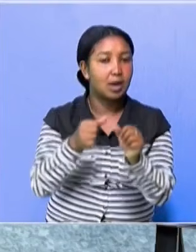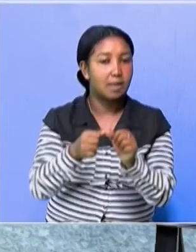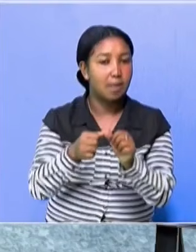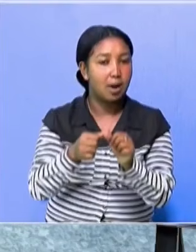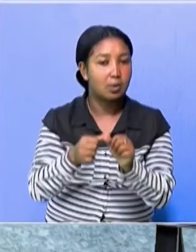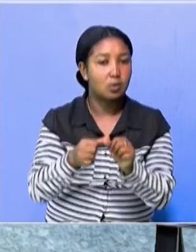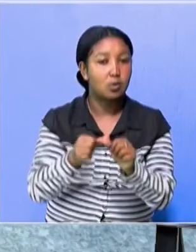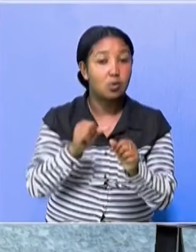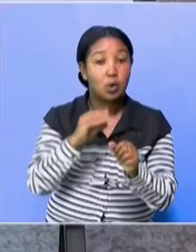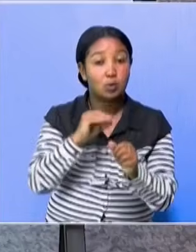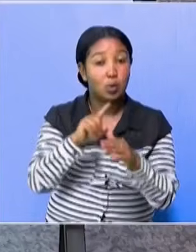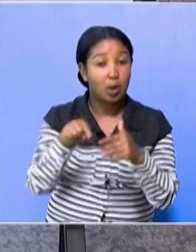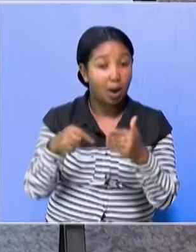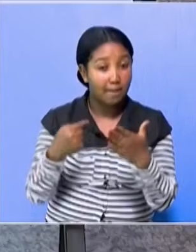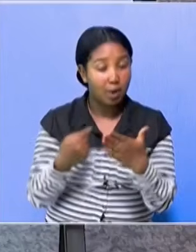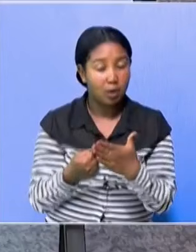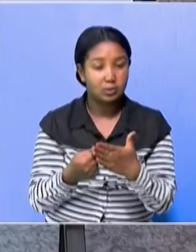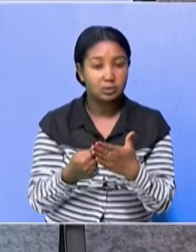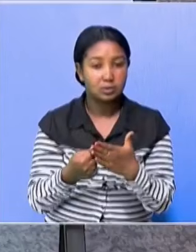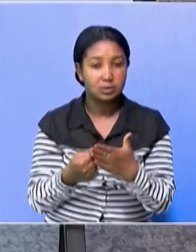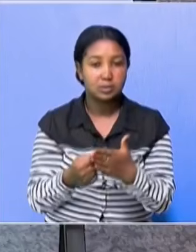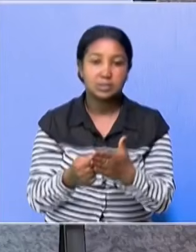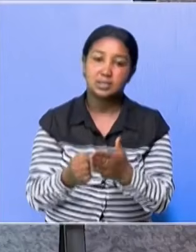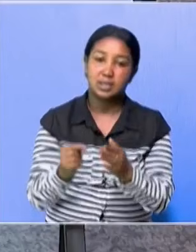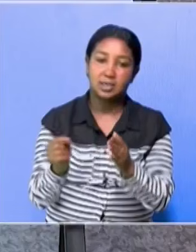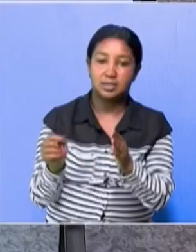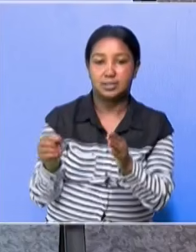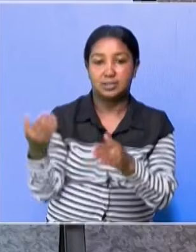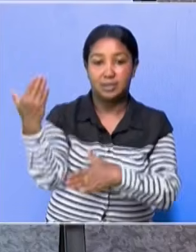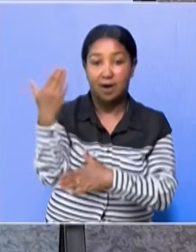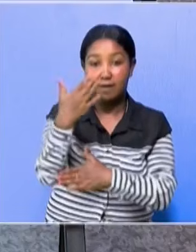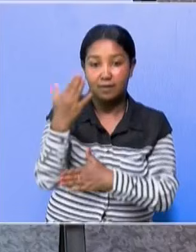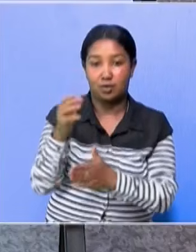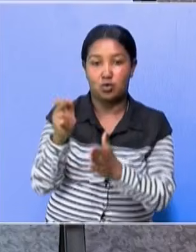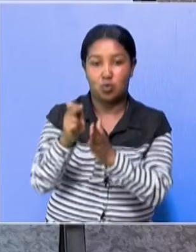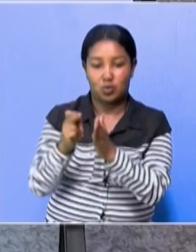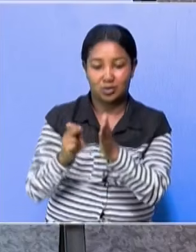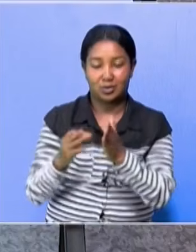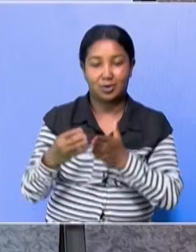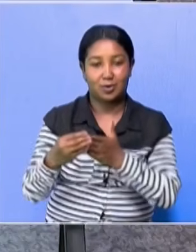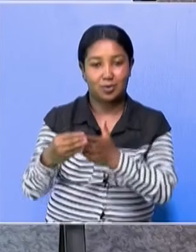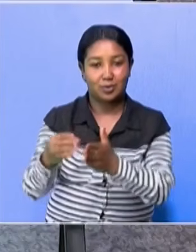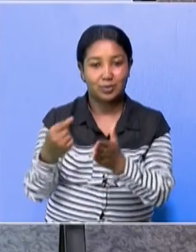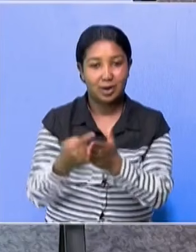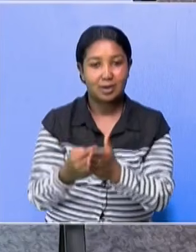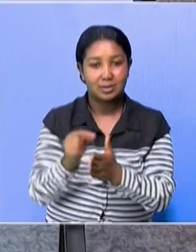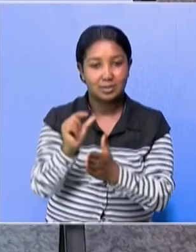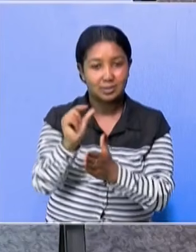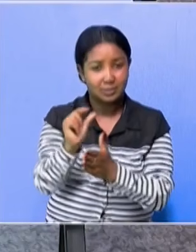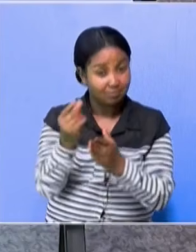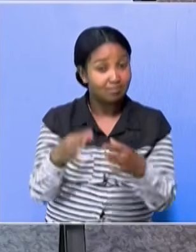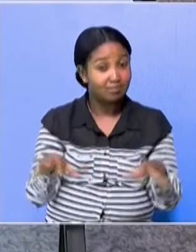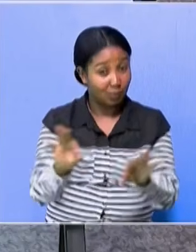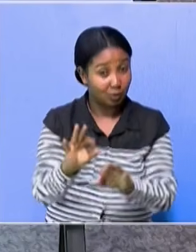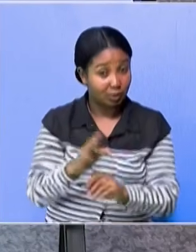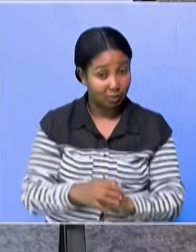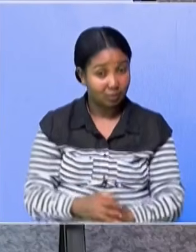when we talk about the traffic rules and regulations. Here now, vocabularies are very